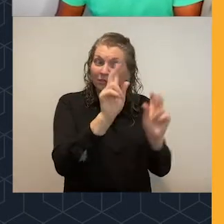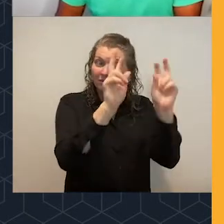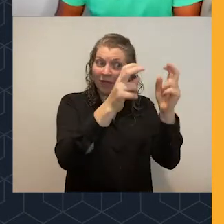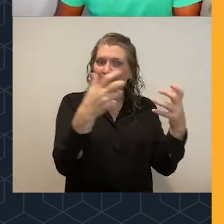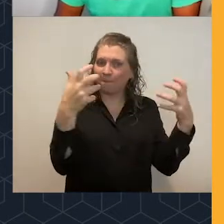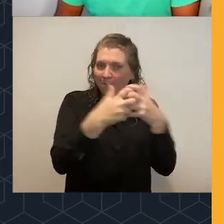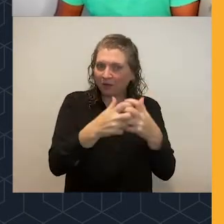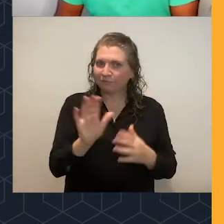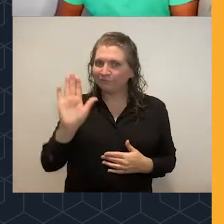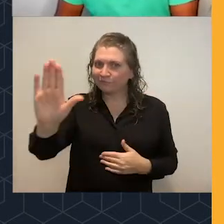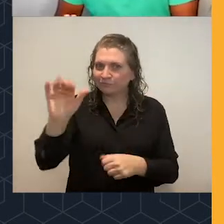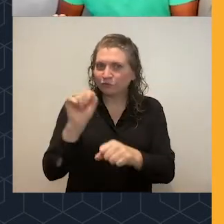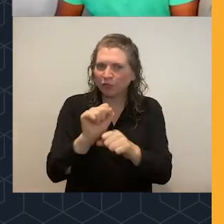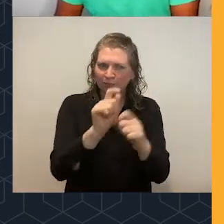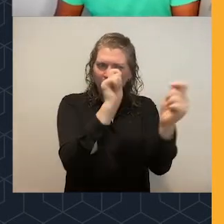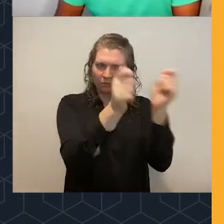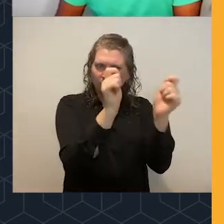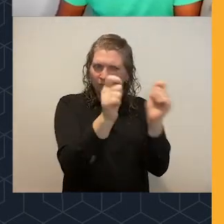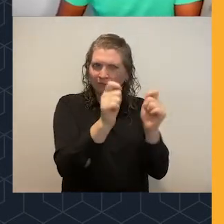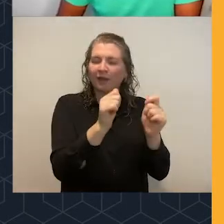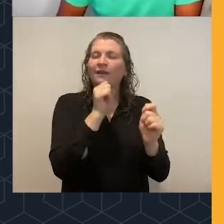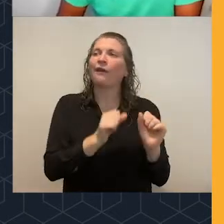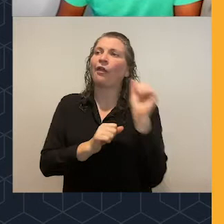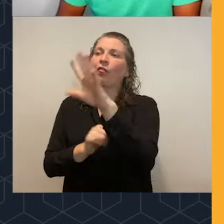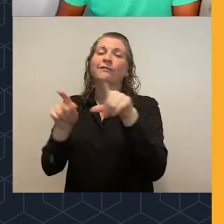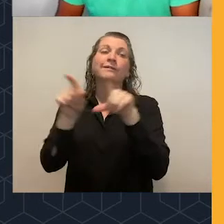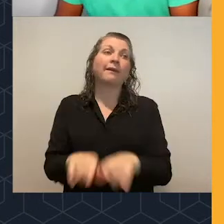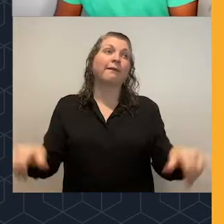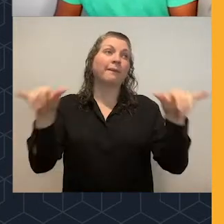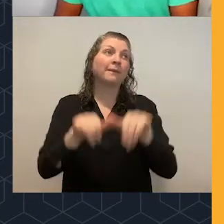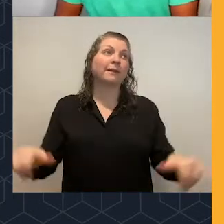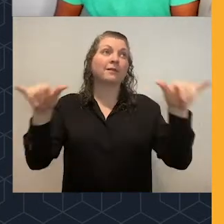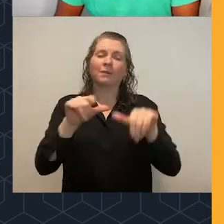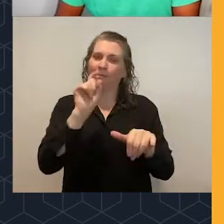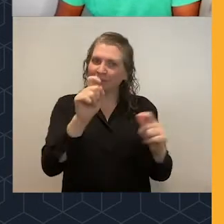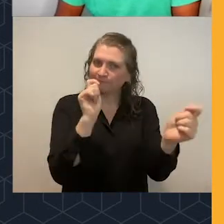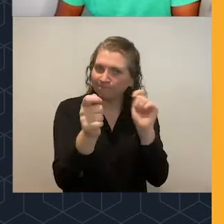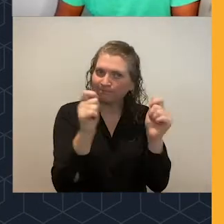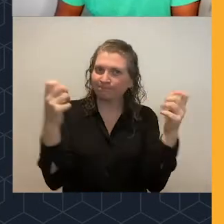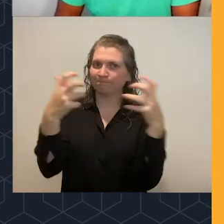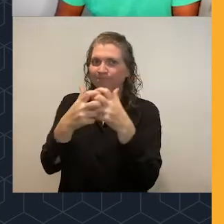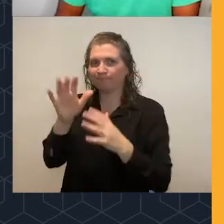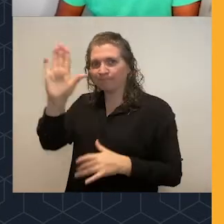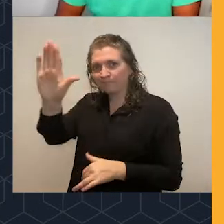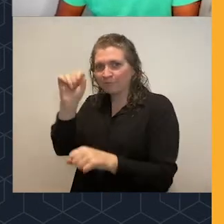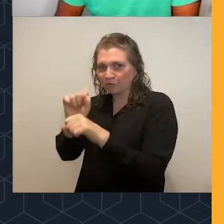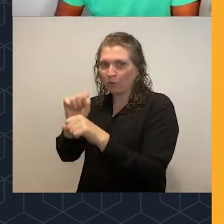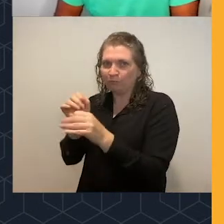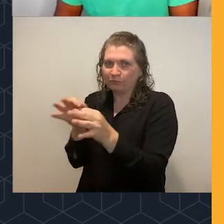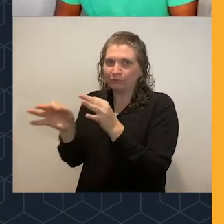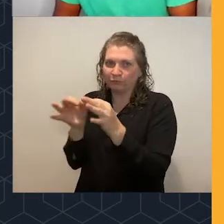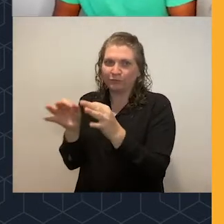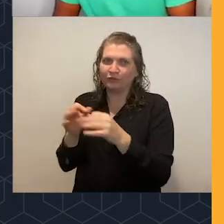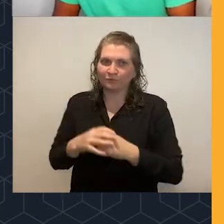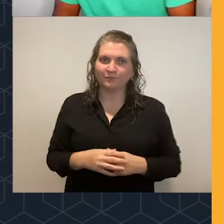or so. As new job descriptions are getting posted, there's going to be new roles and responsibilities based on the basic qualifications